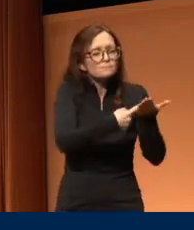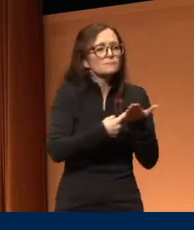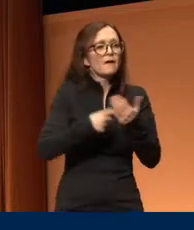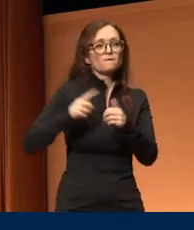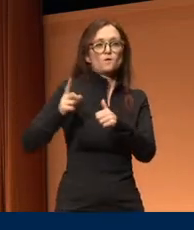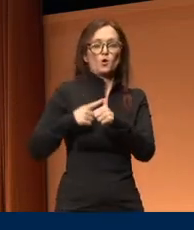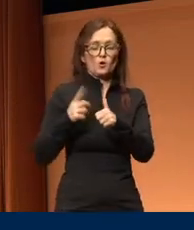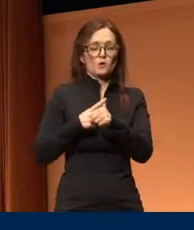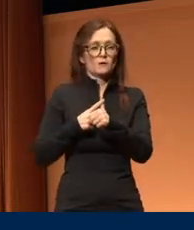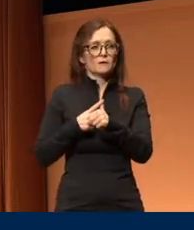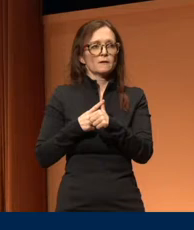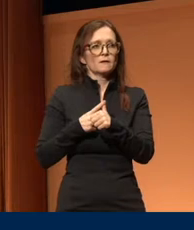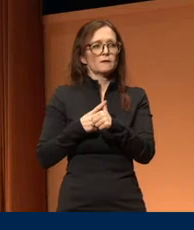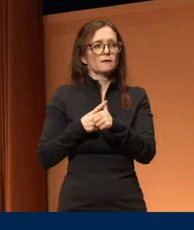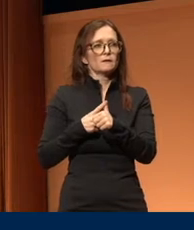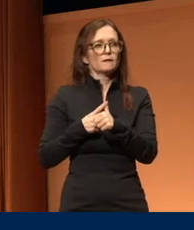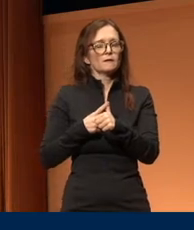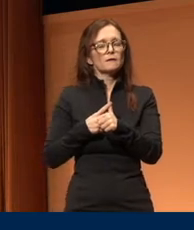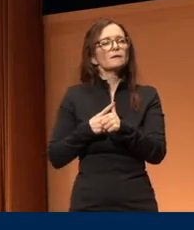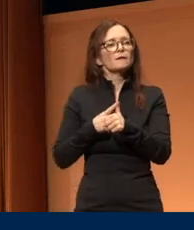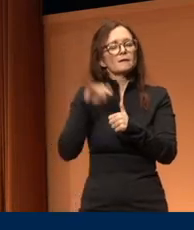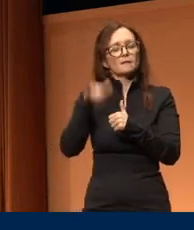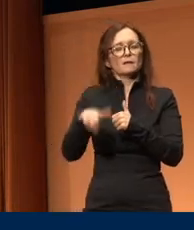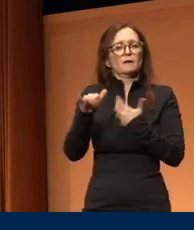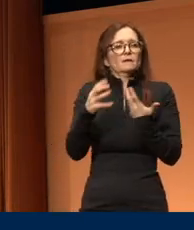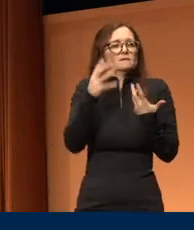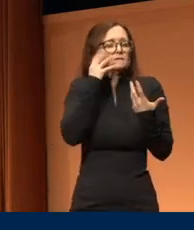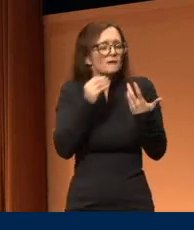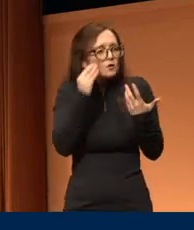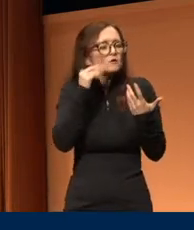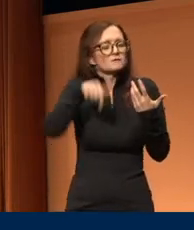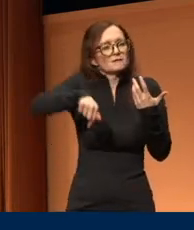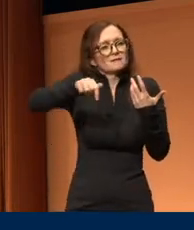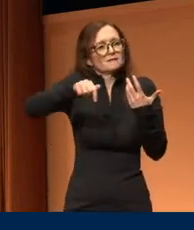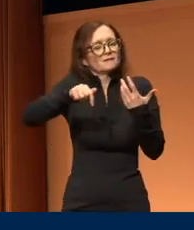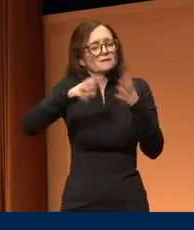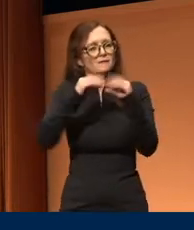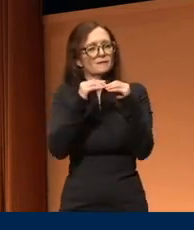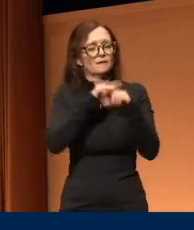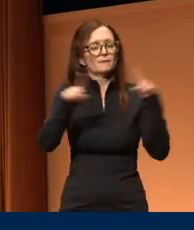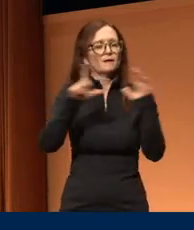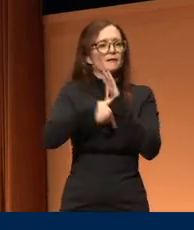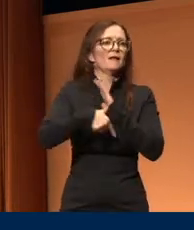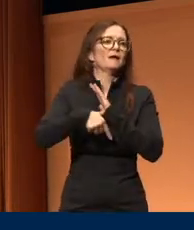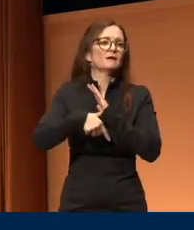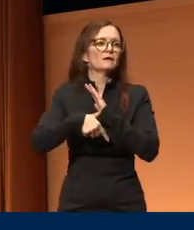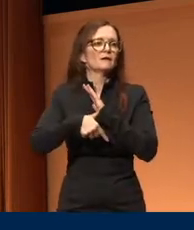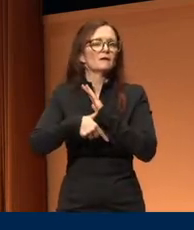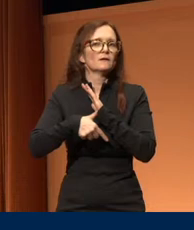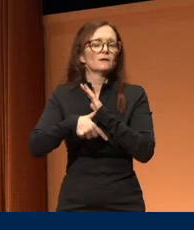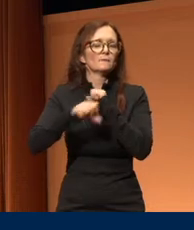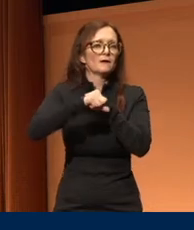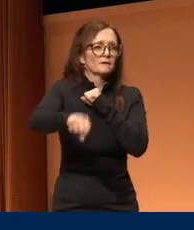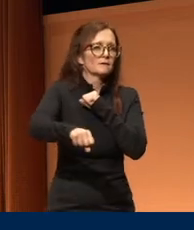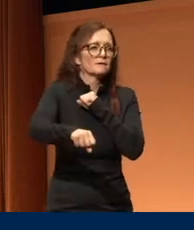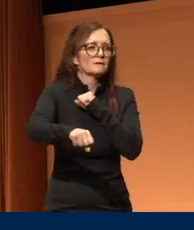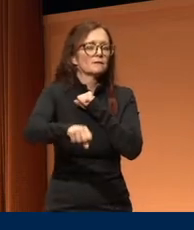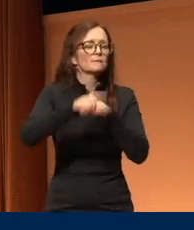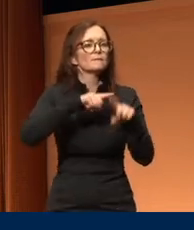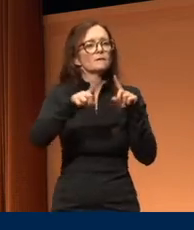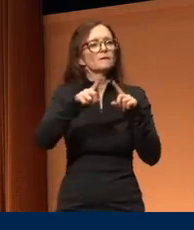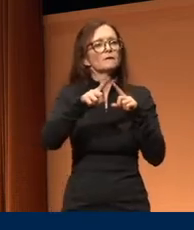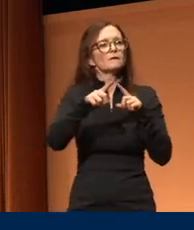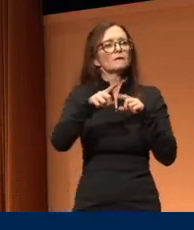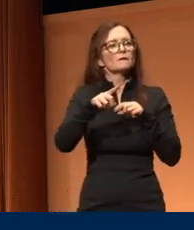First, the deliberative kind of politics they experience in the convention, but then later, by extension, albeit to a lower extent and not necessarily for a